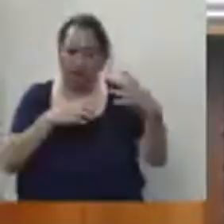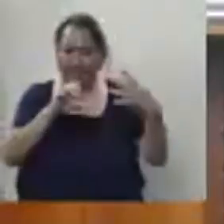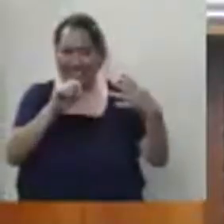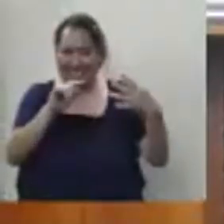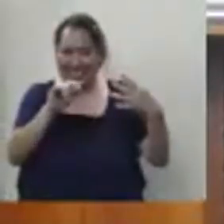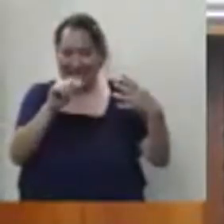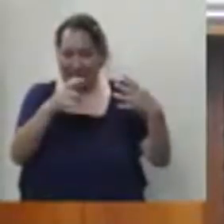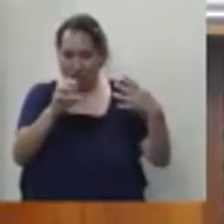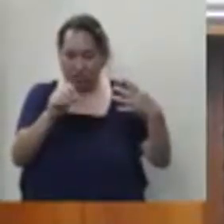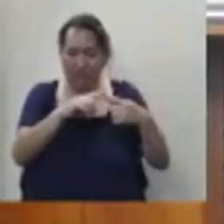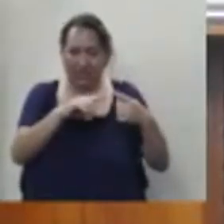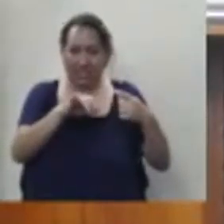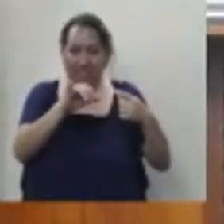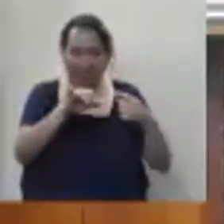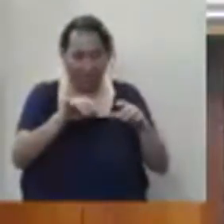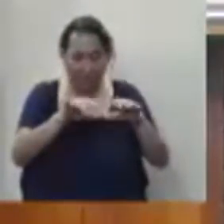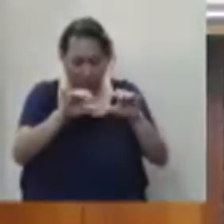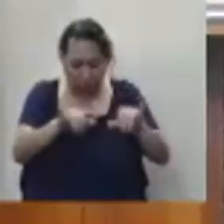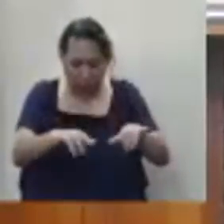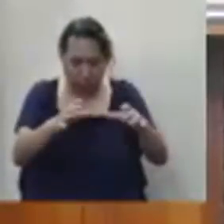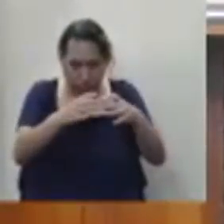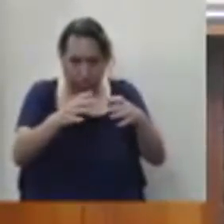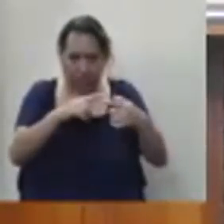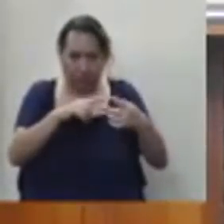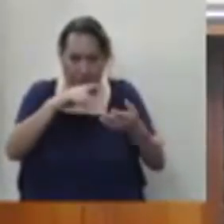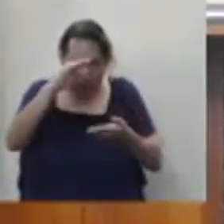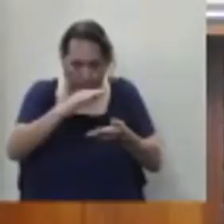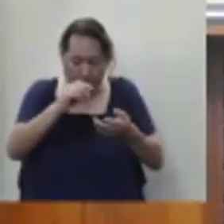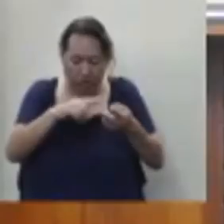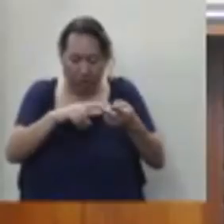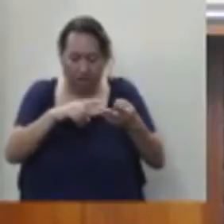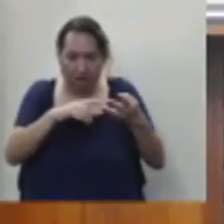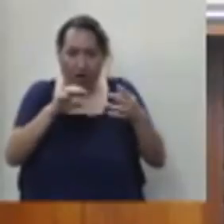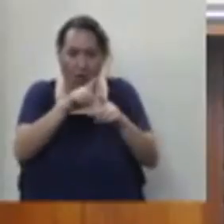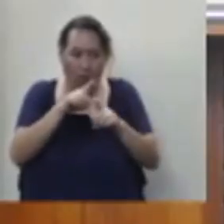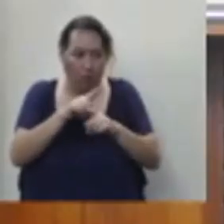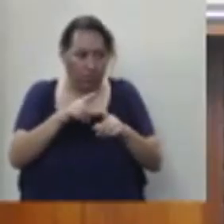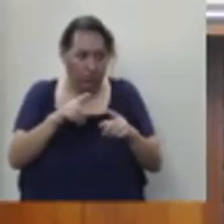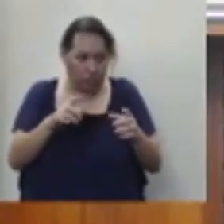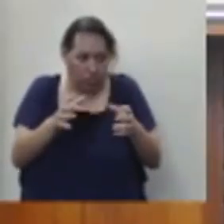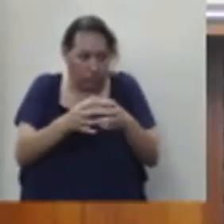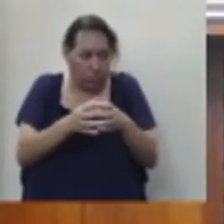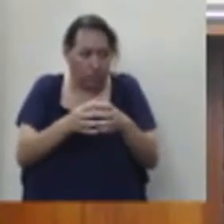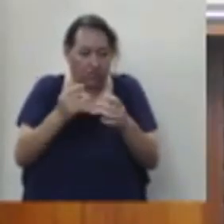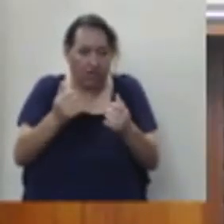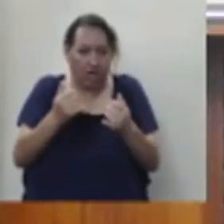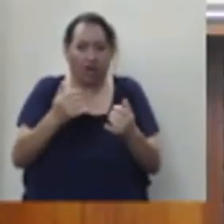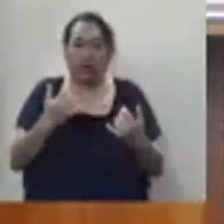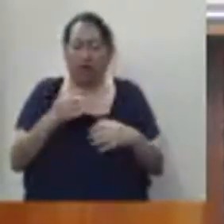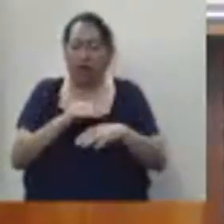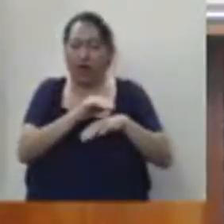containment, suppression, mitigation, and recovery. While my physician's advisory group says we are still